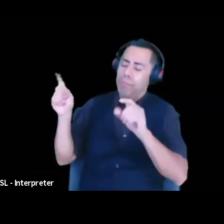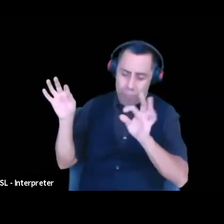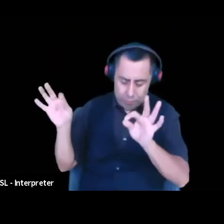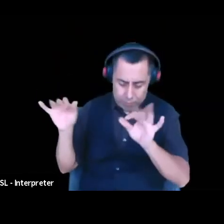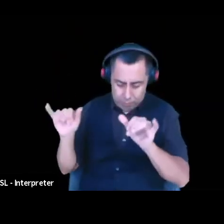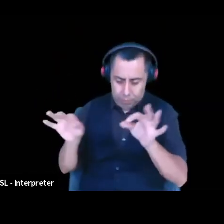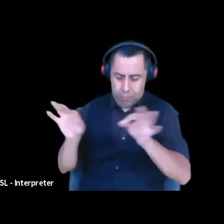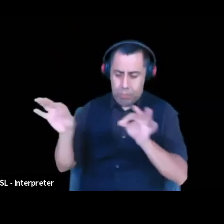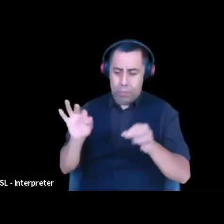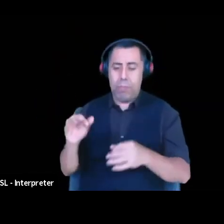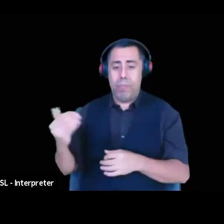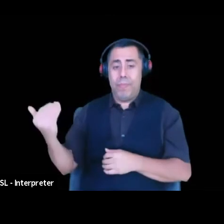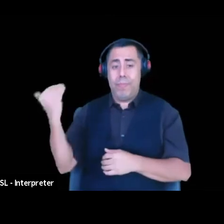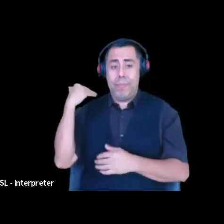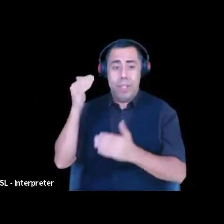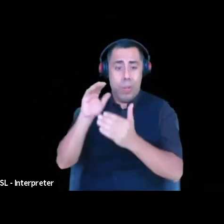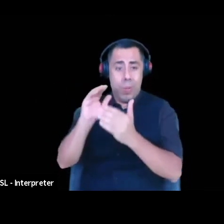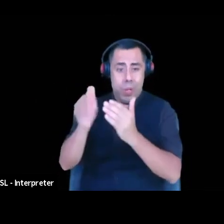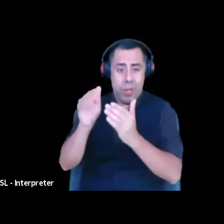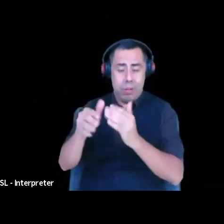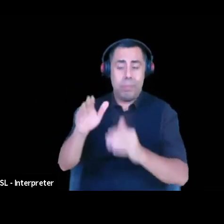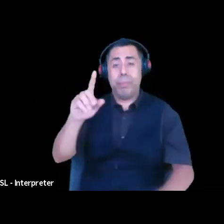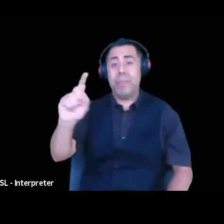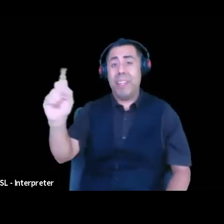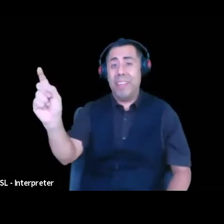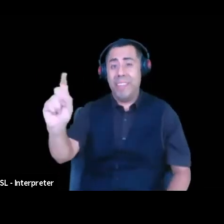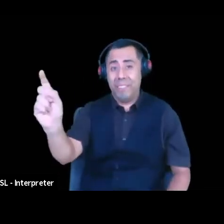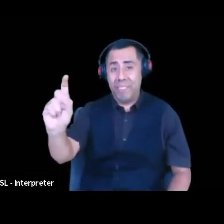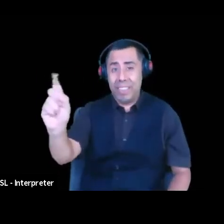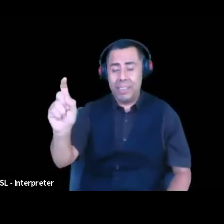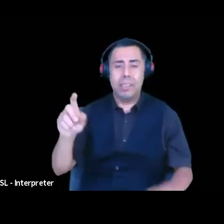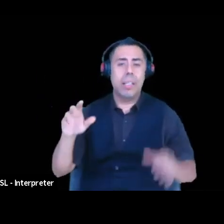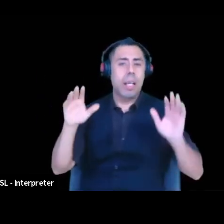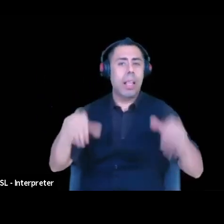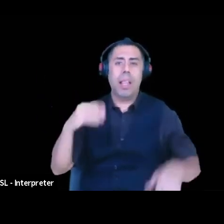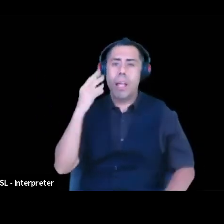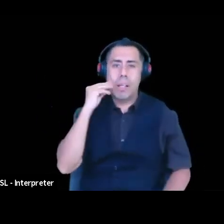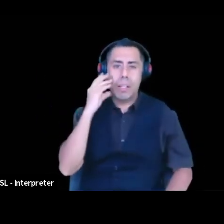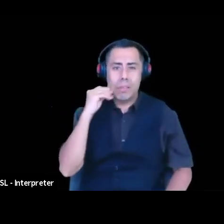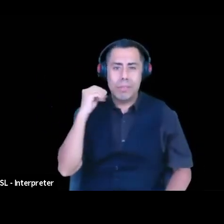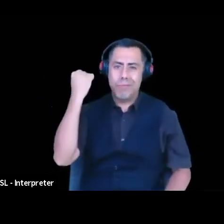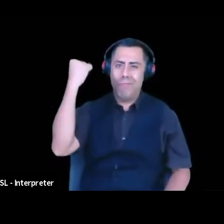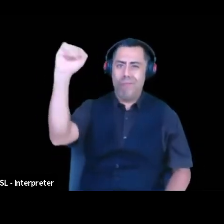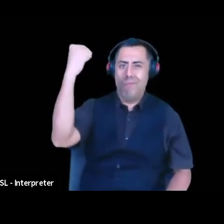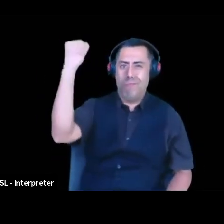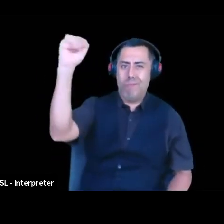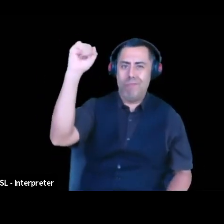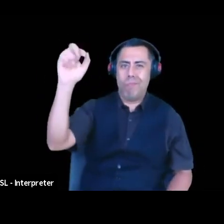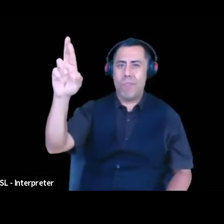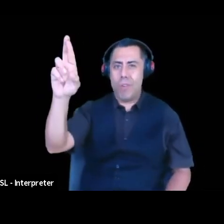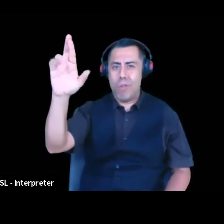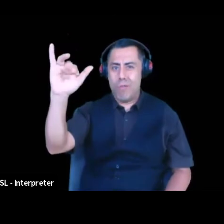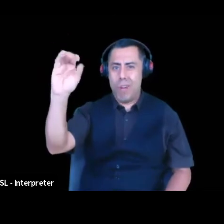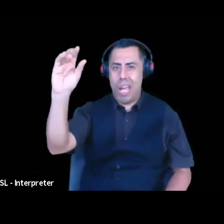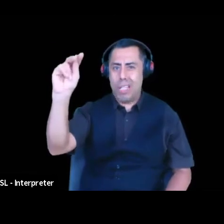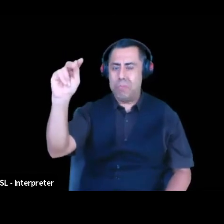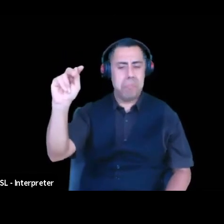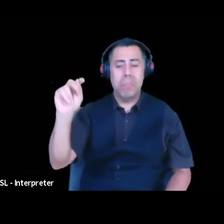so Phoenix hasn't seen a riot proper, right? So what we've seen is protesters show